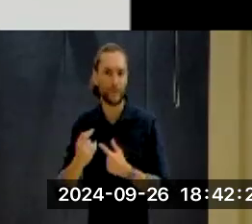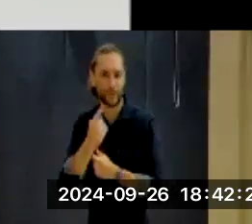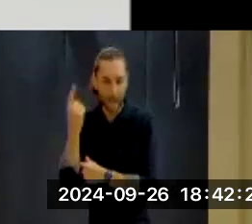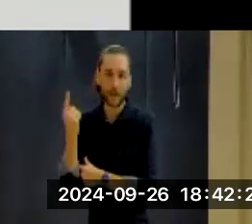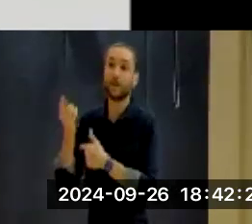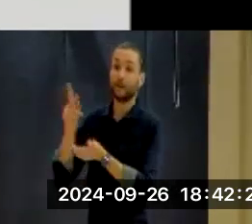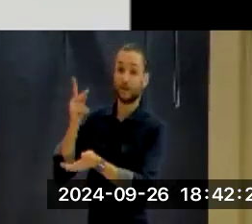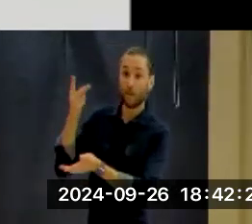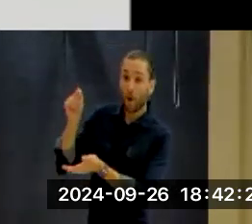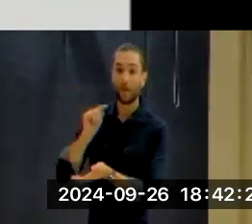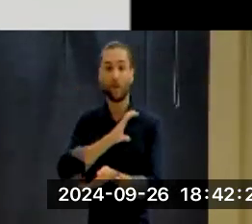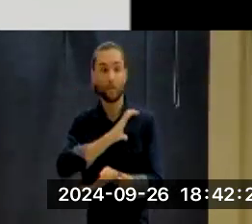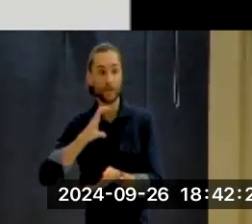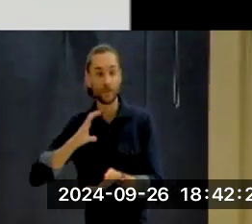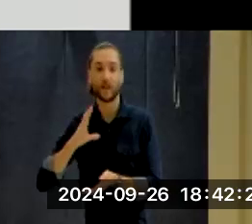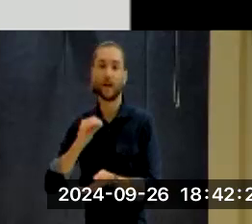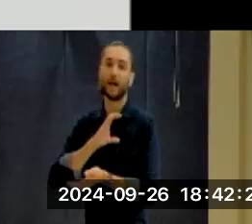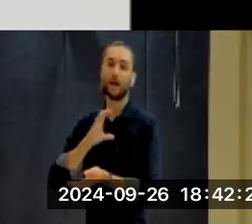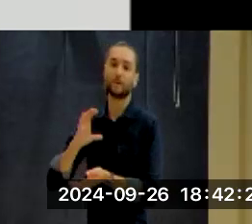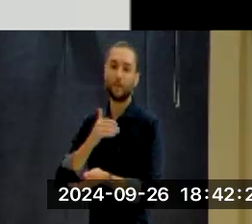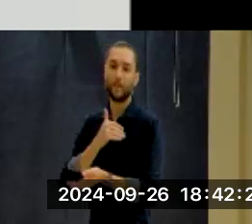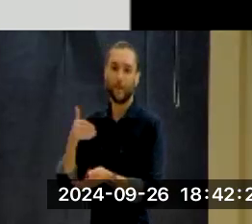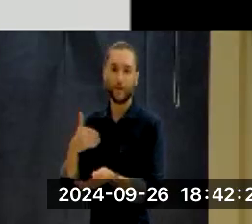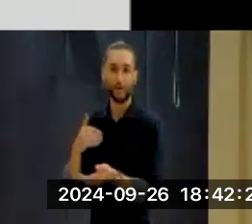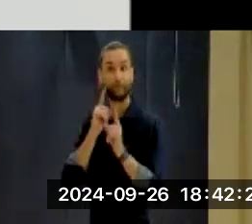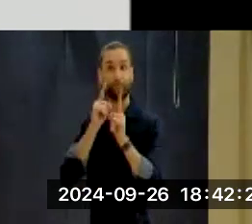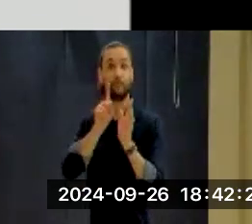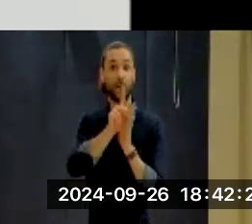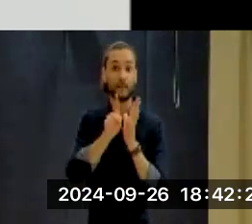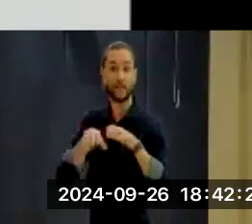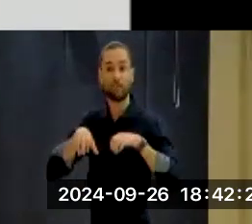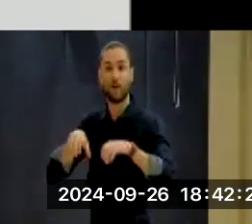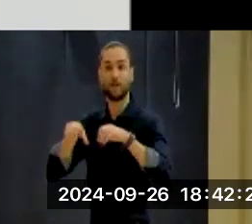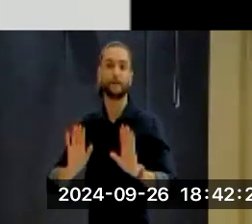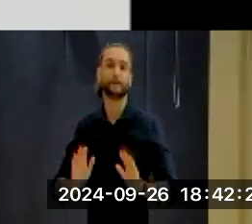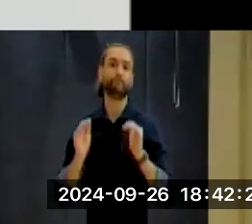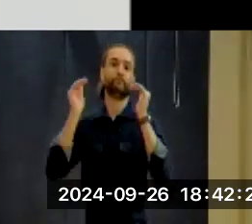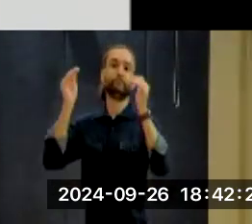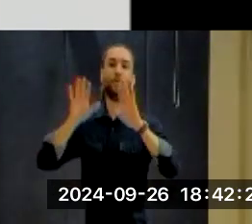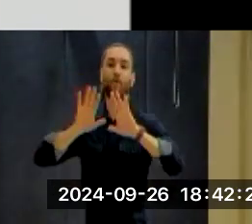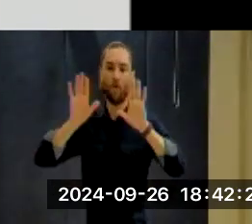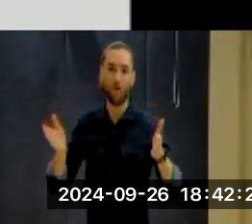commissioners and council members to advance policy and practice across California that impacts all Californians with